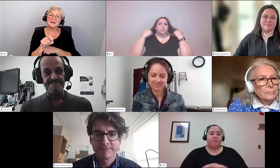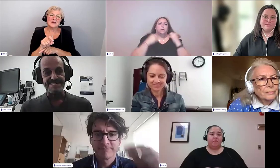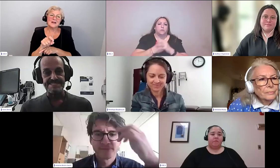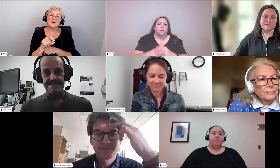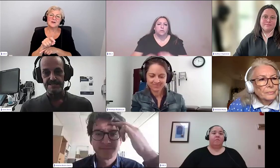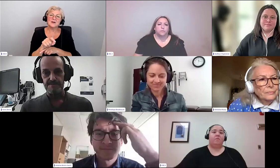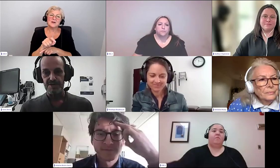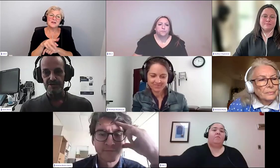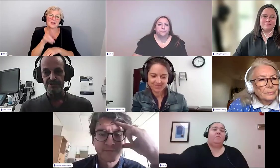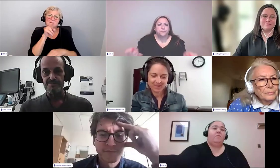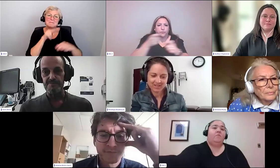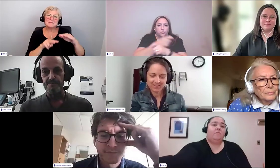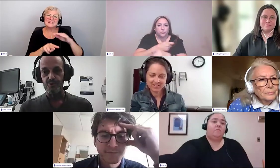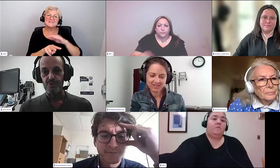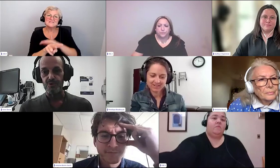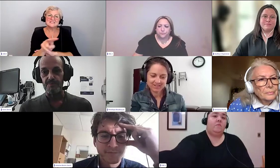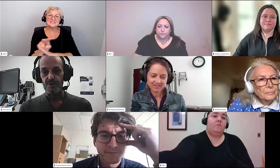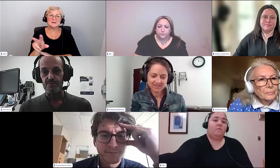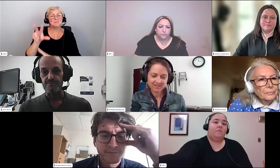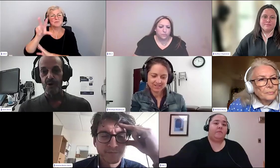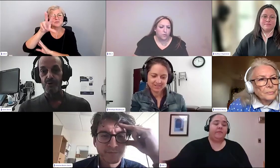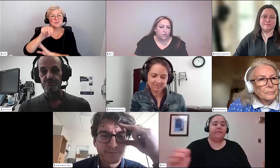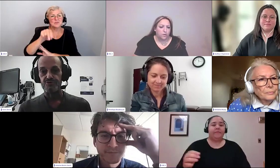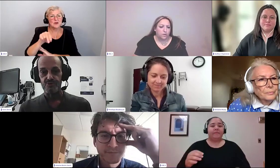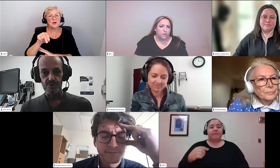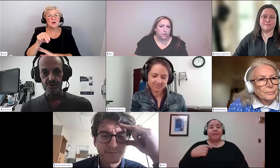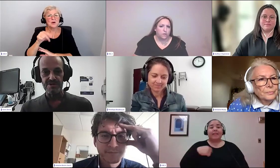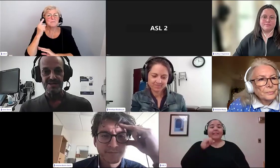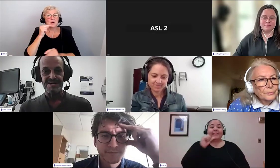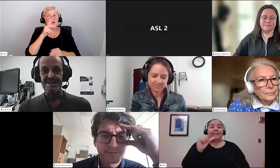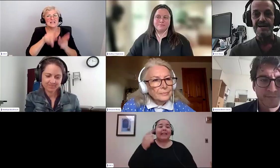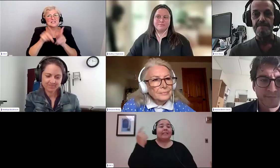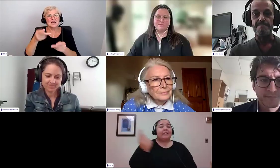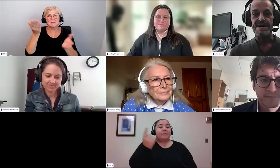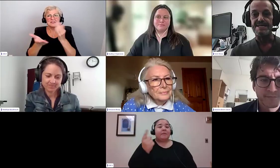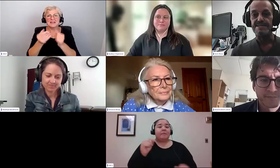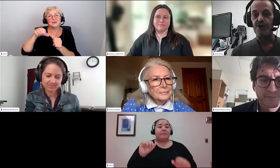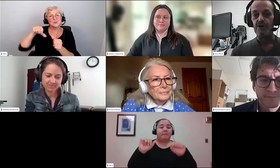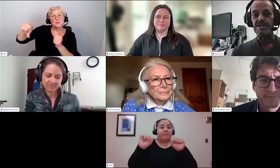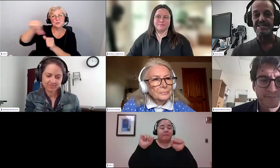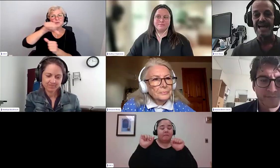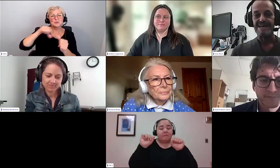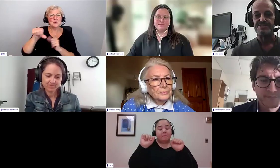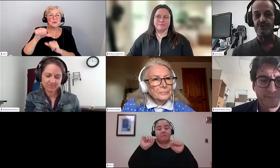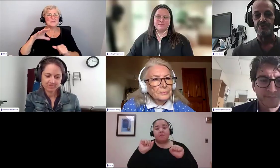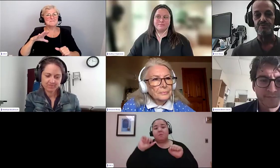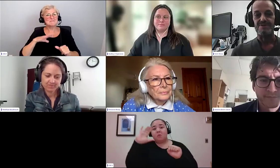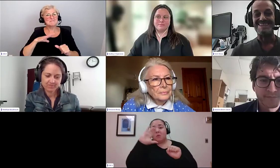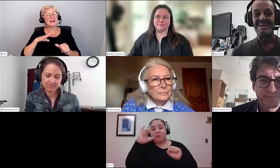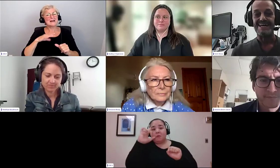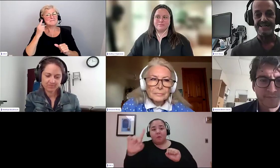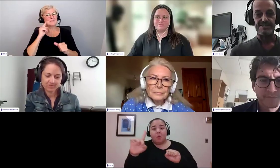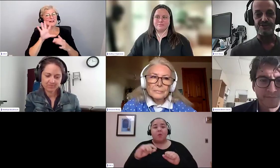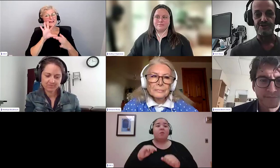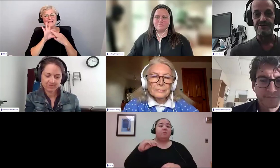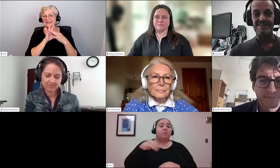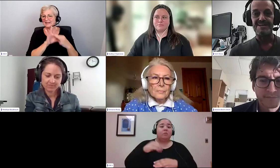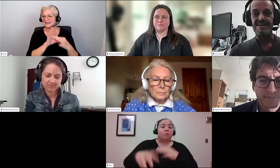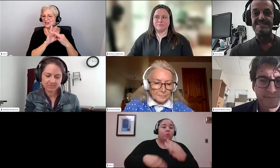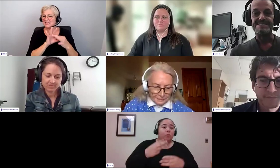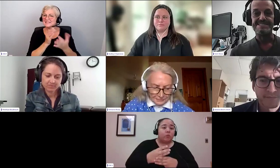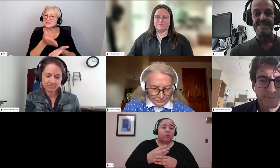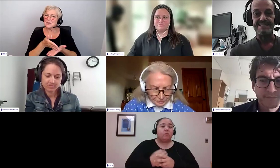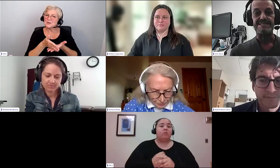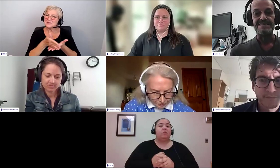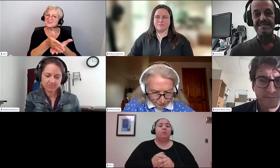necessarily very visible for the people around, but in